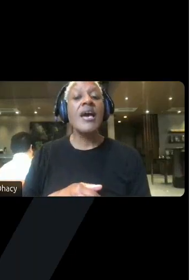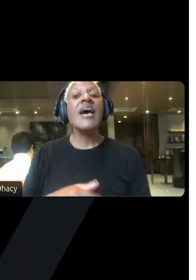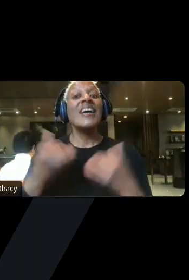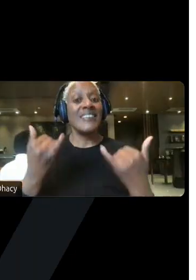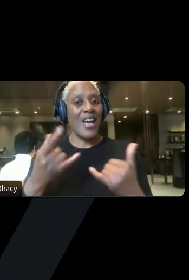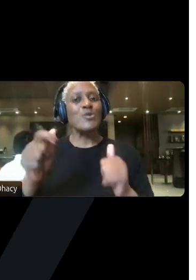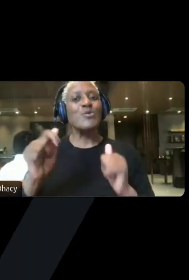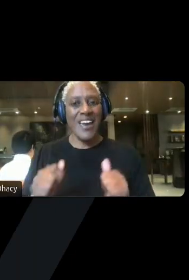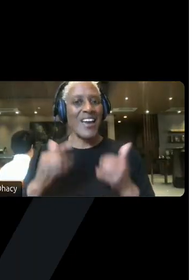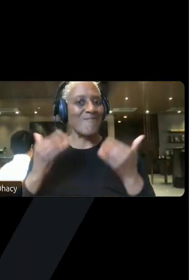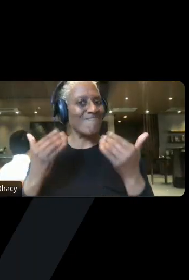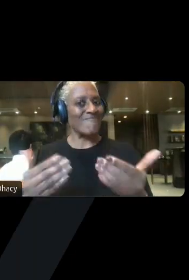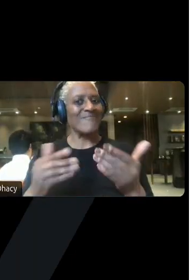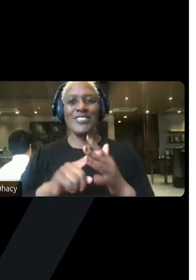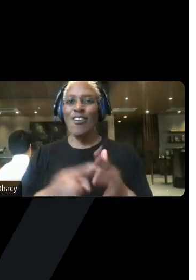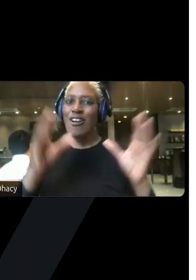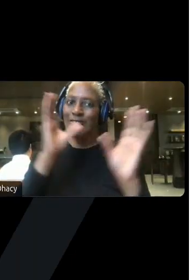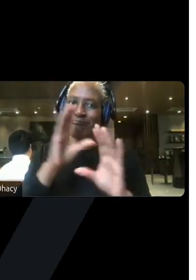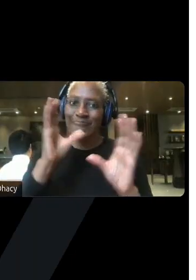your job search.